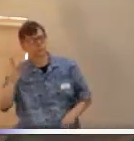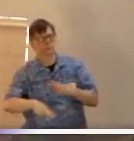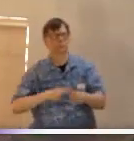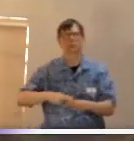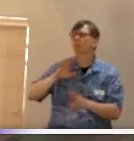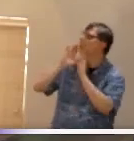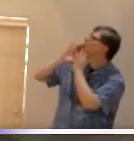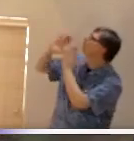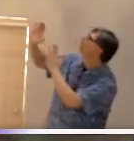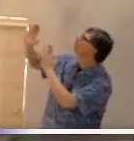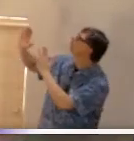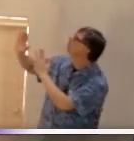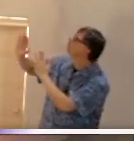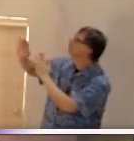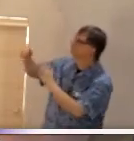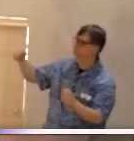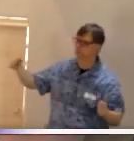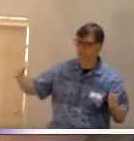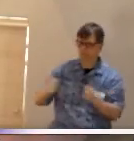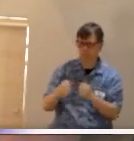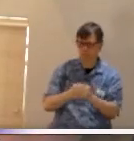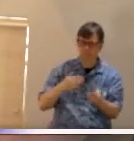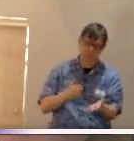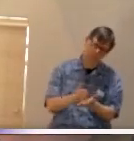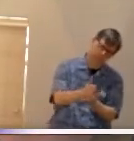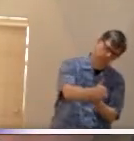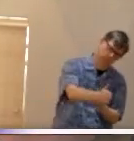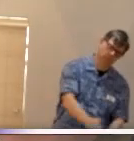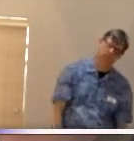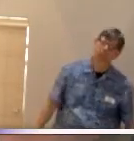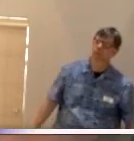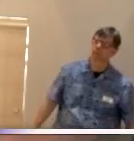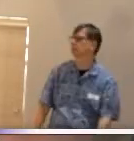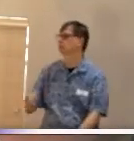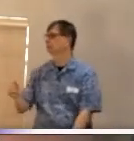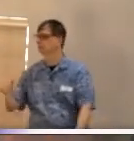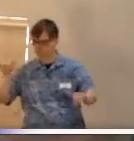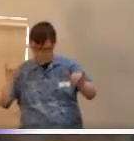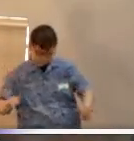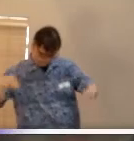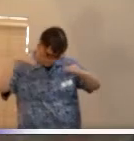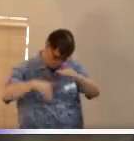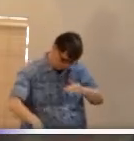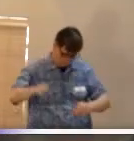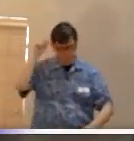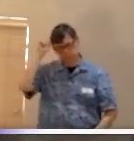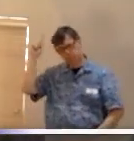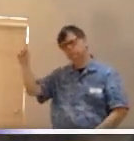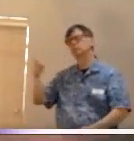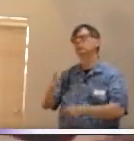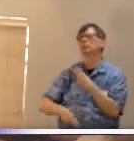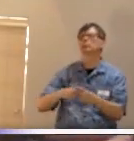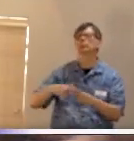call, very difficult things to move through. And then these things, you know, settle down and they inform me of the world. So then